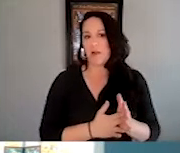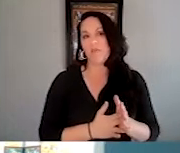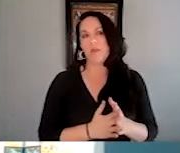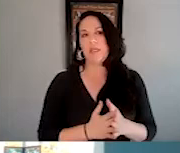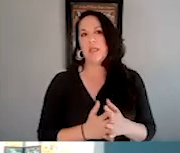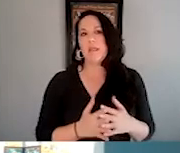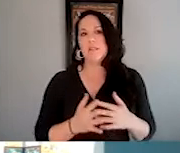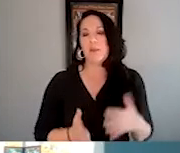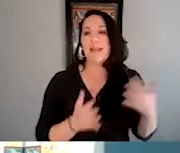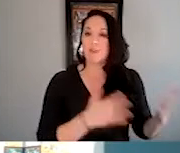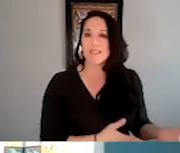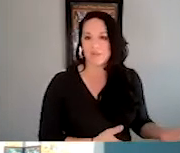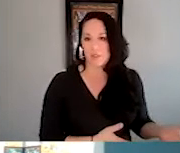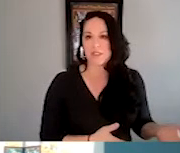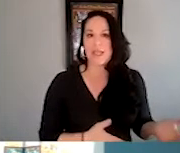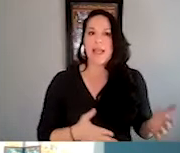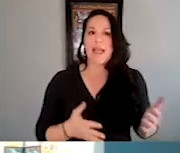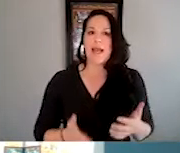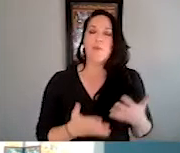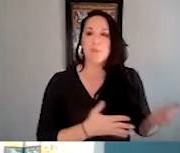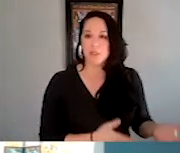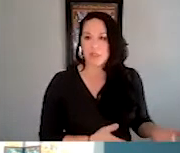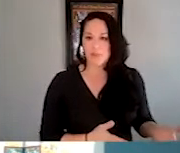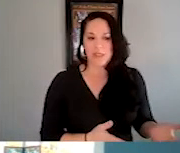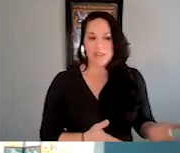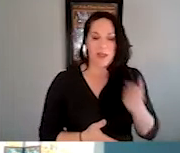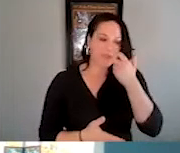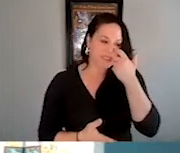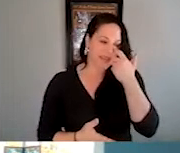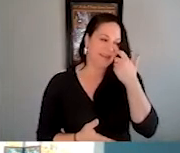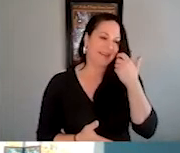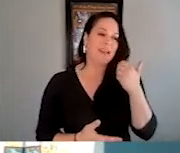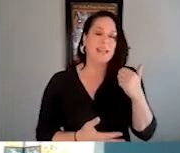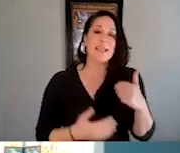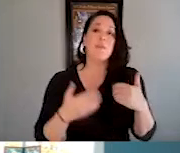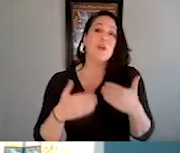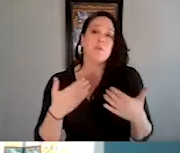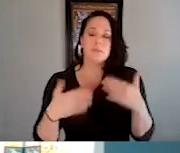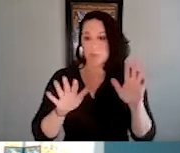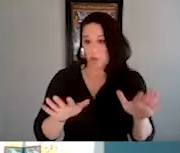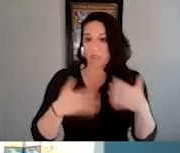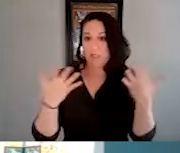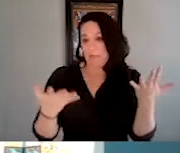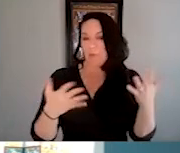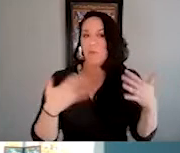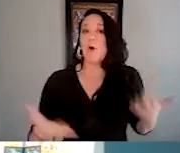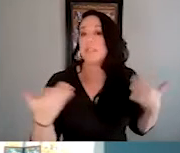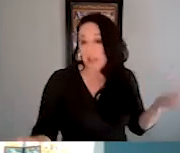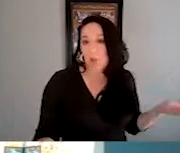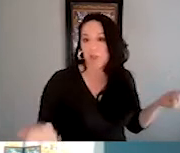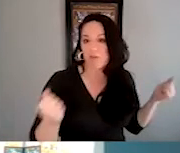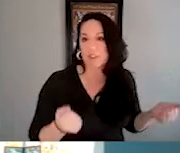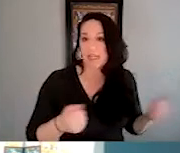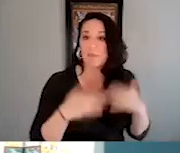opioids in our community. Someone had to trust us first. And how do we build that trust? And I often say, it's like we don't normally